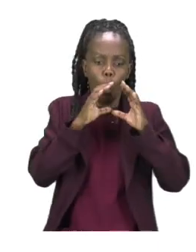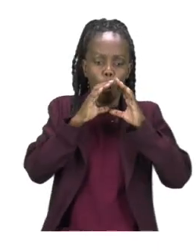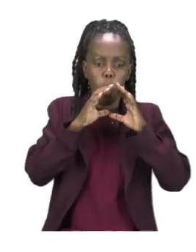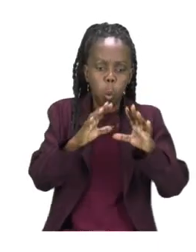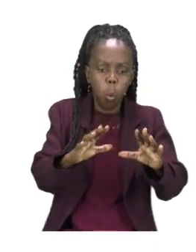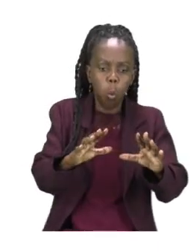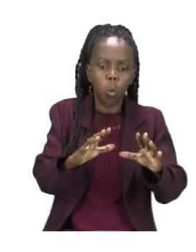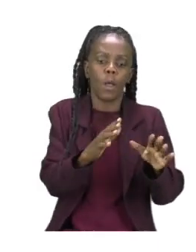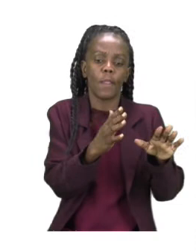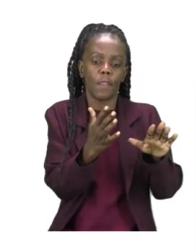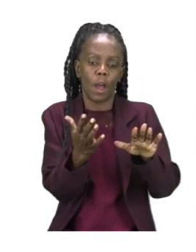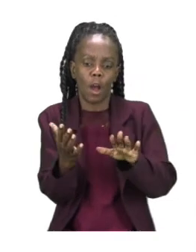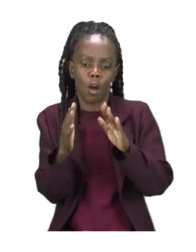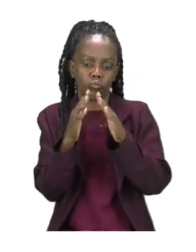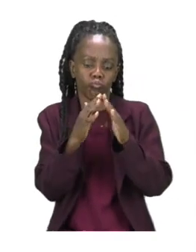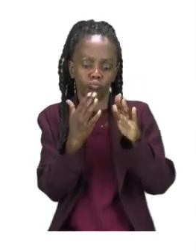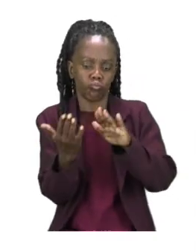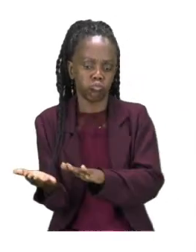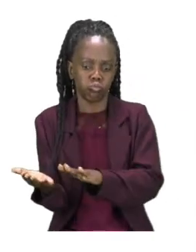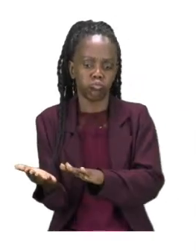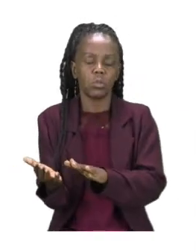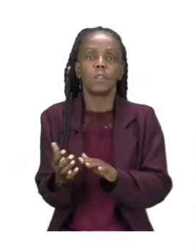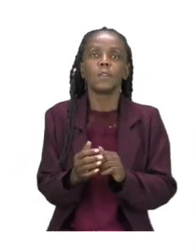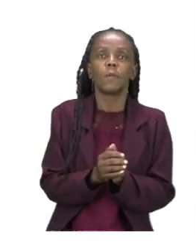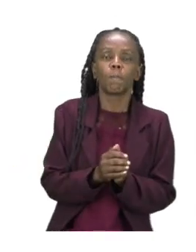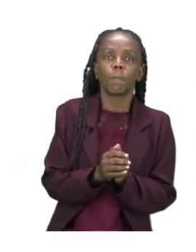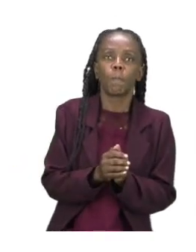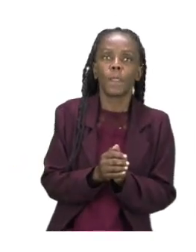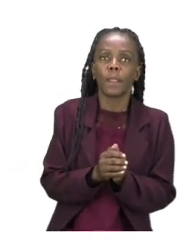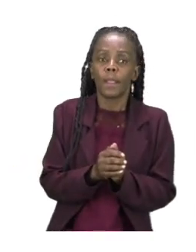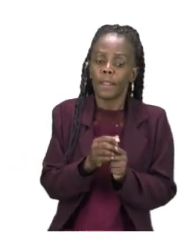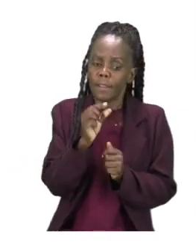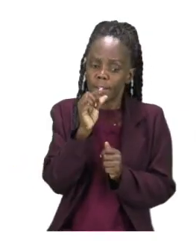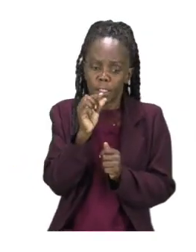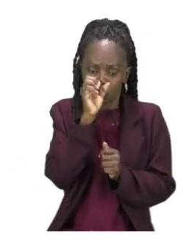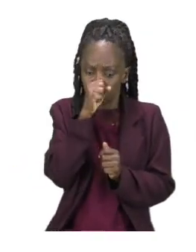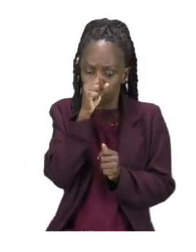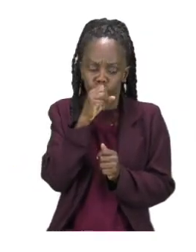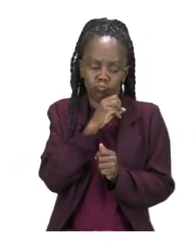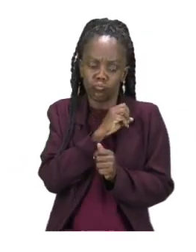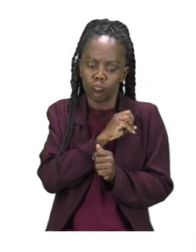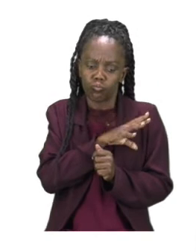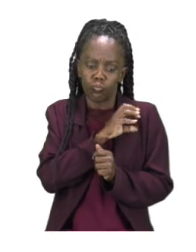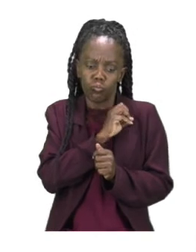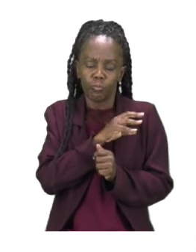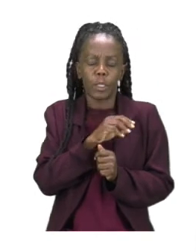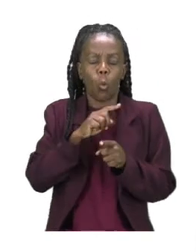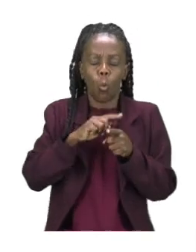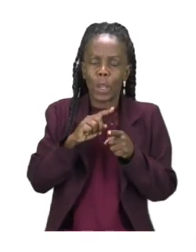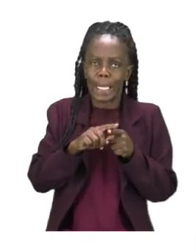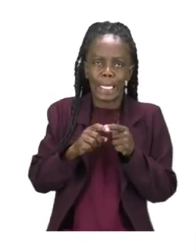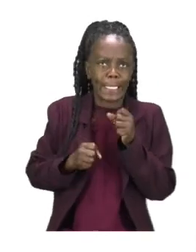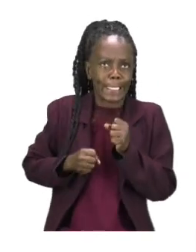house down. The little pig was so frightened, he quickly ran to his brother,